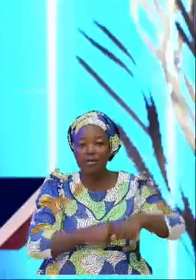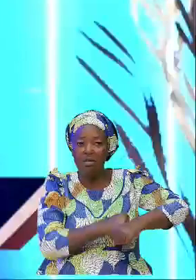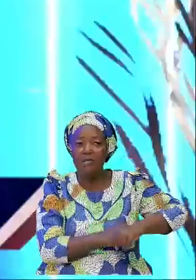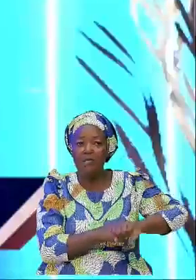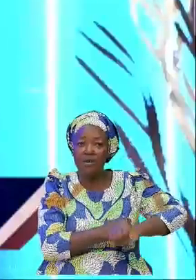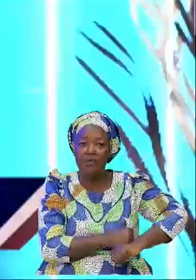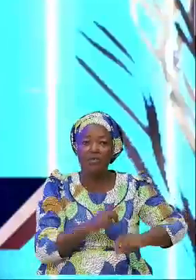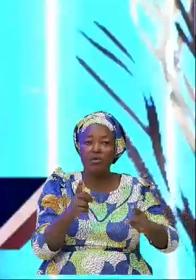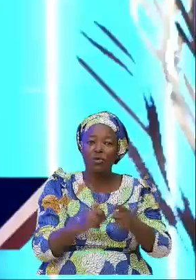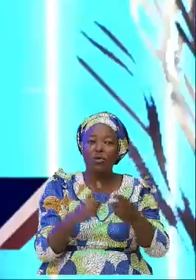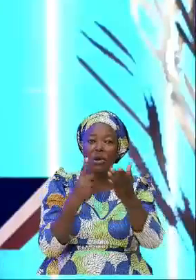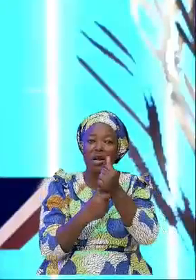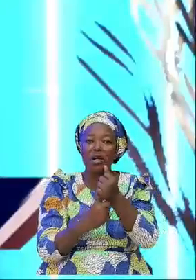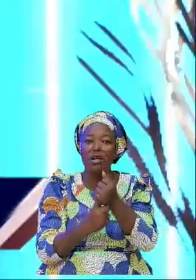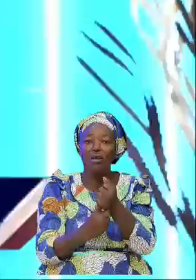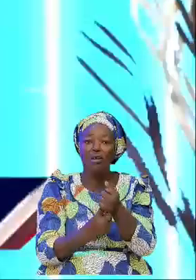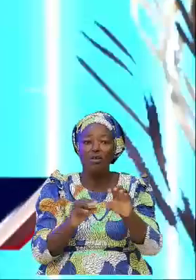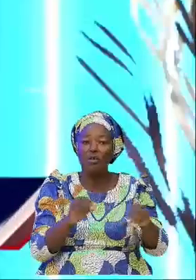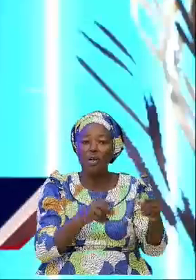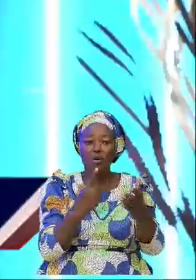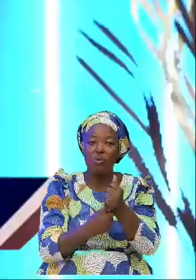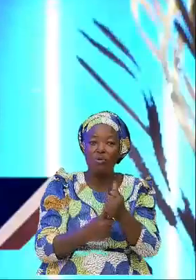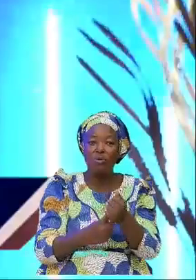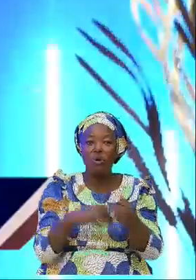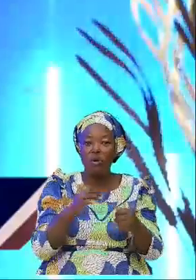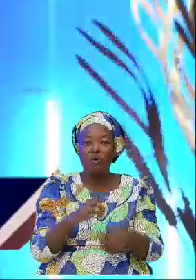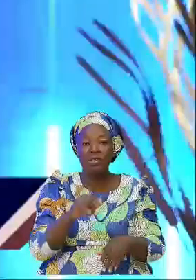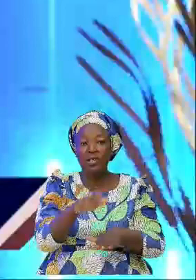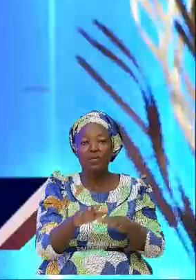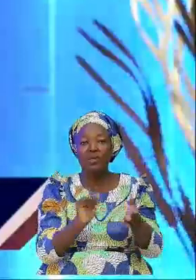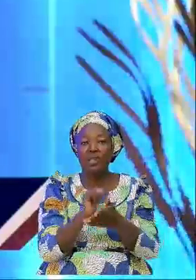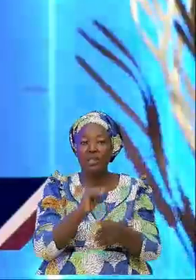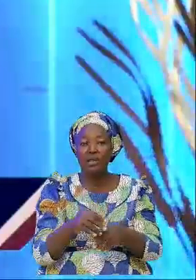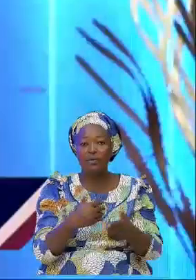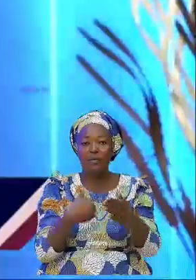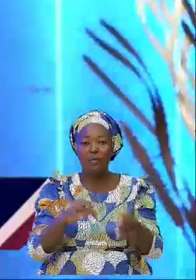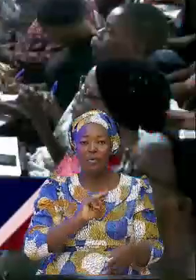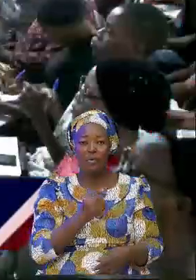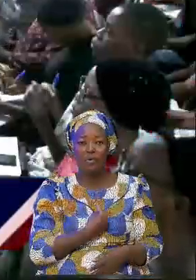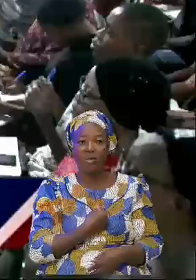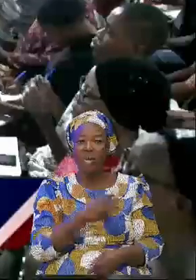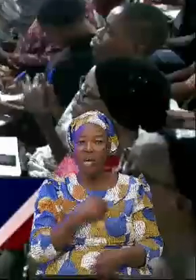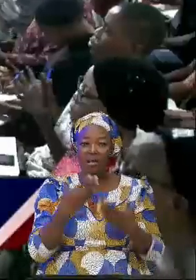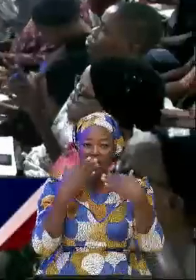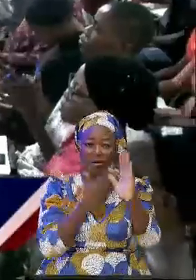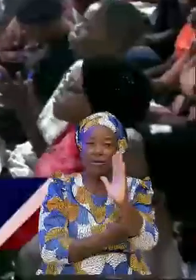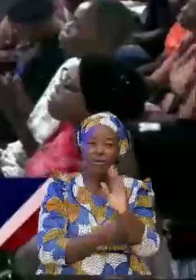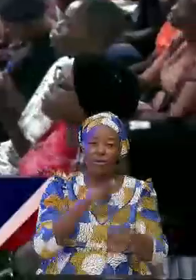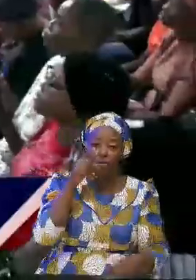fled for refuge to lay hold on the hope that is set before